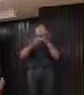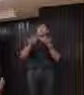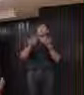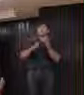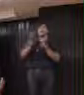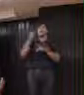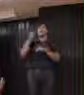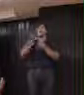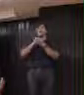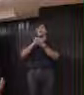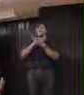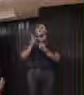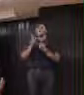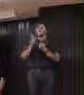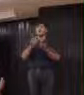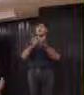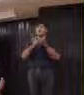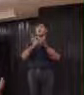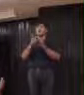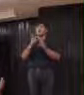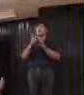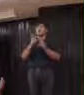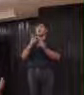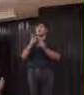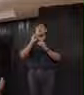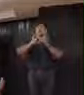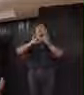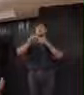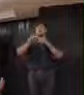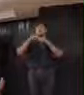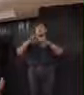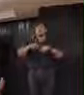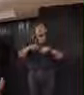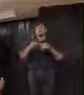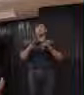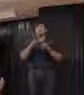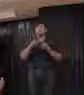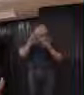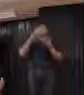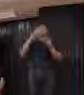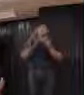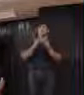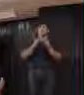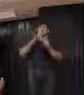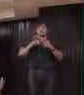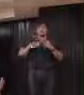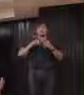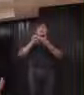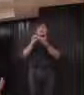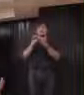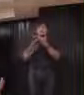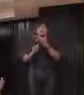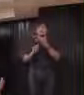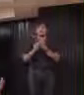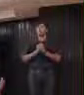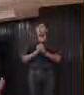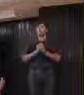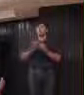That's the conversation reached a very interesting point. There is where I see